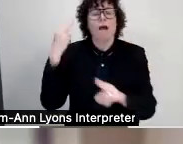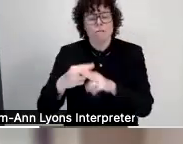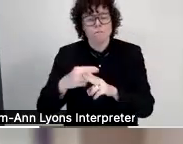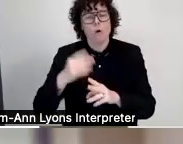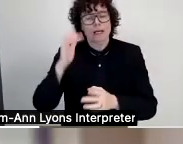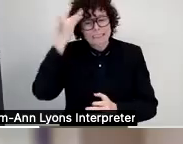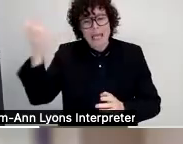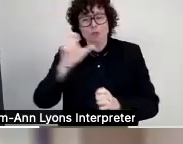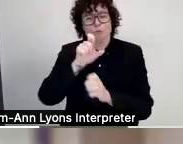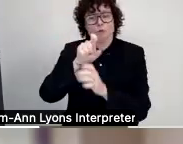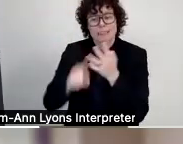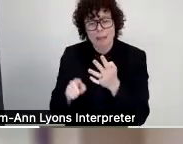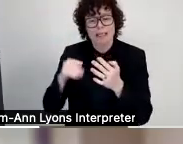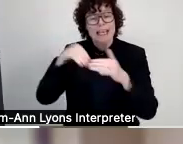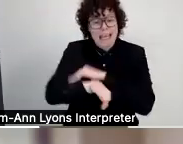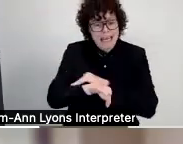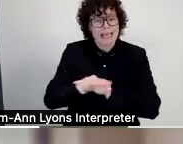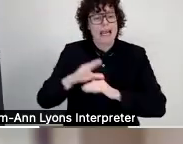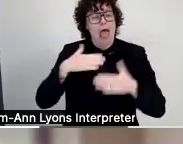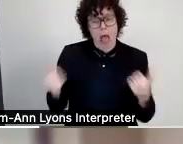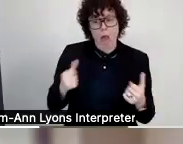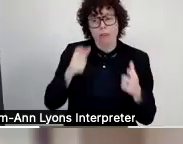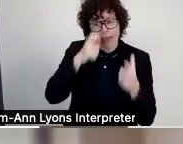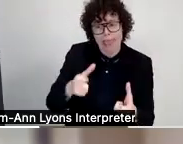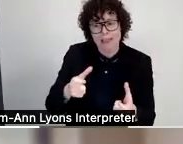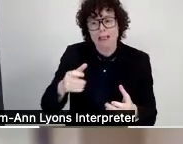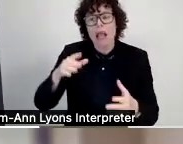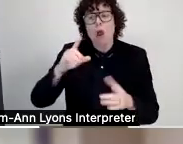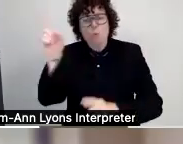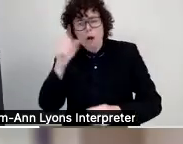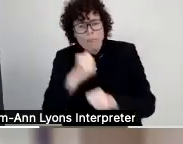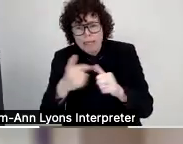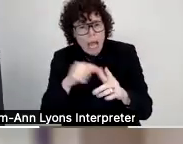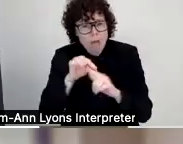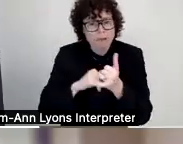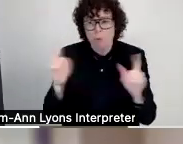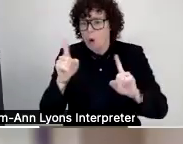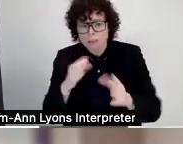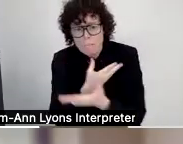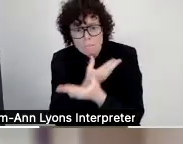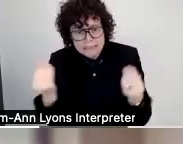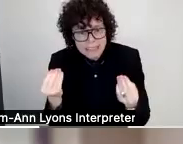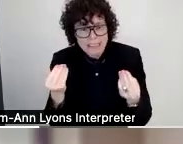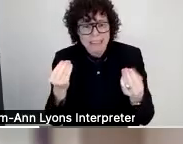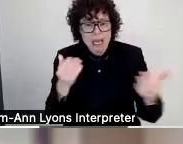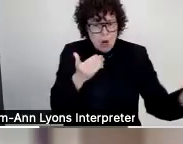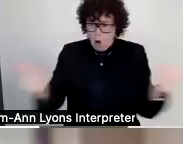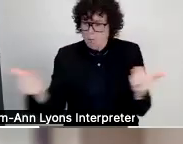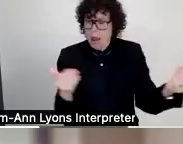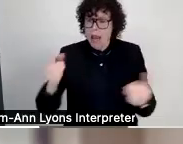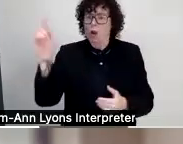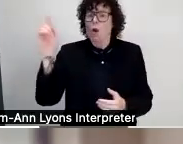intellectual disability health. They then identified gaps by comparing the courses and content that they found to what people said was